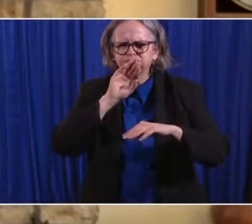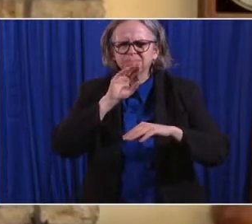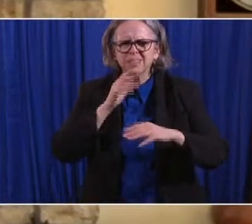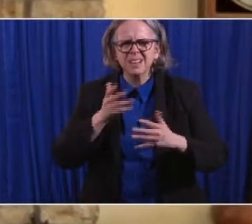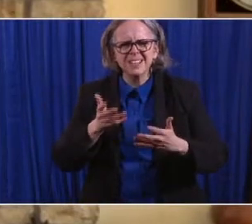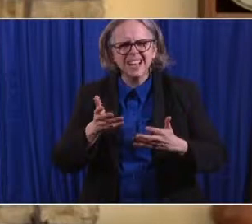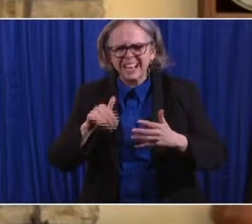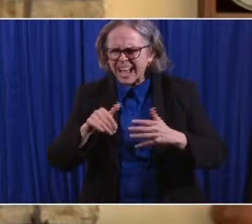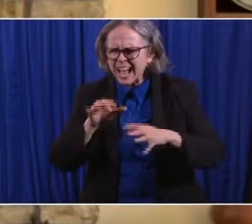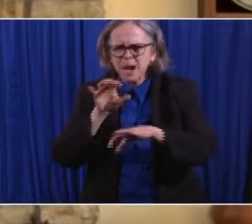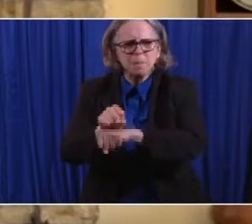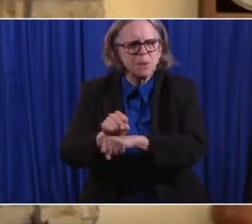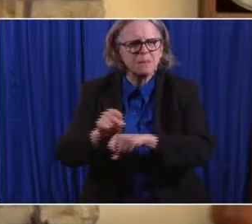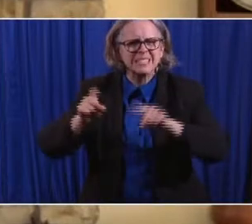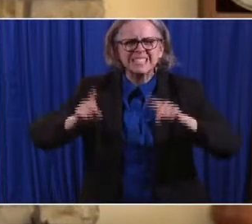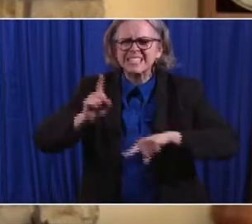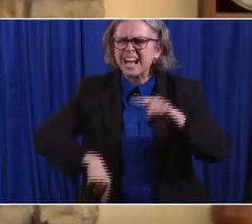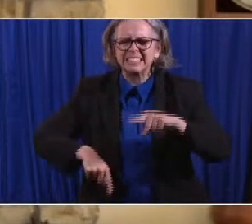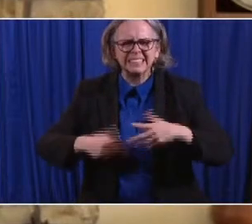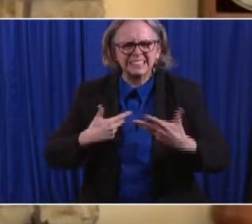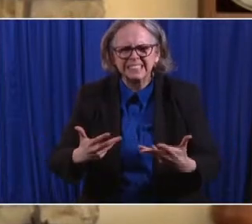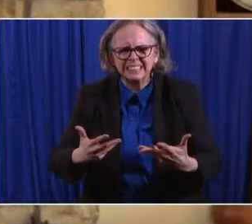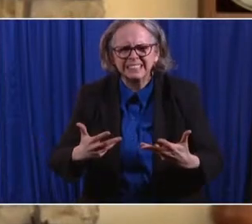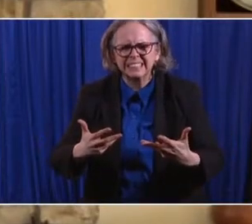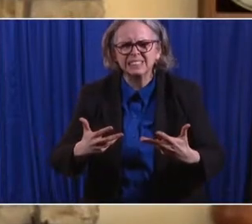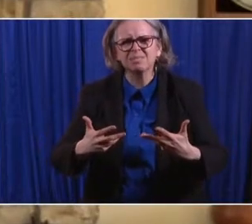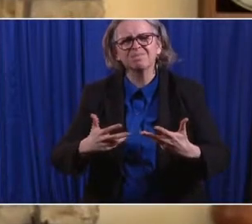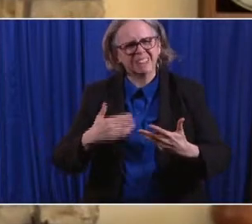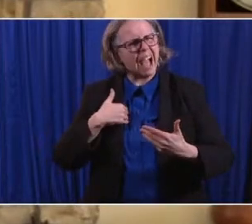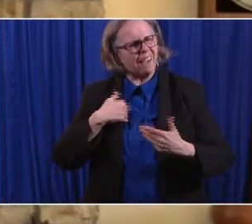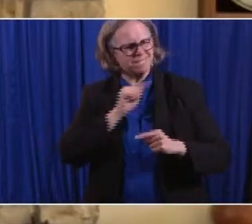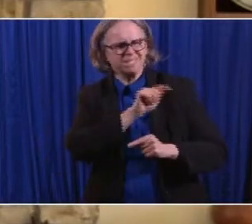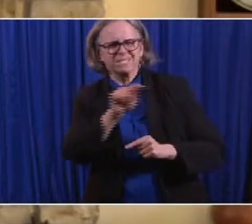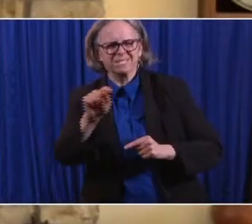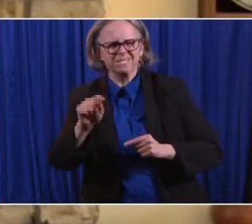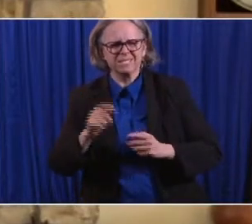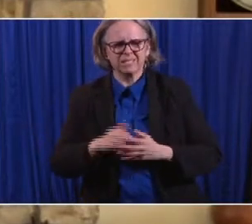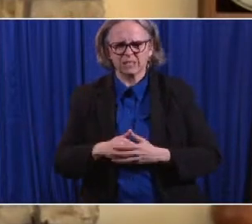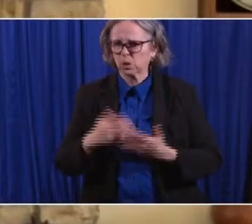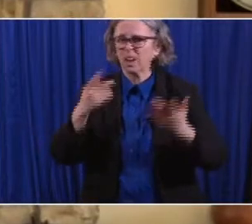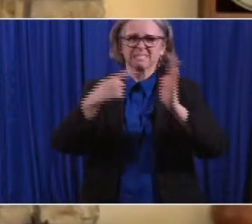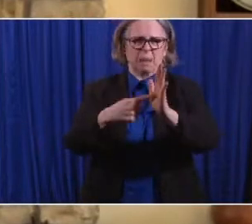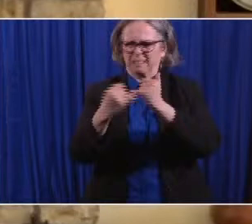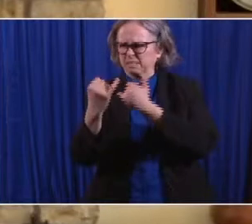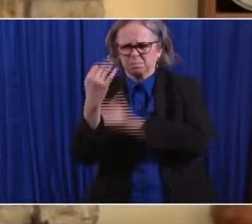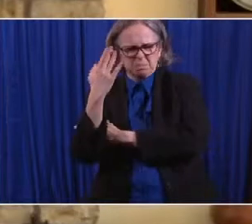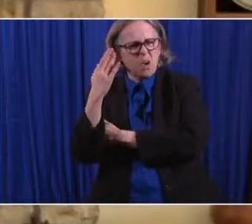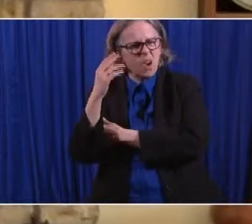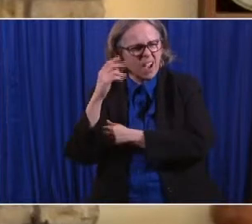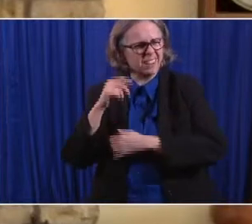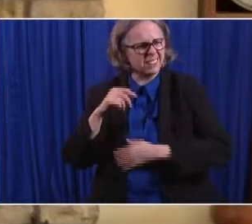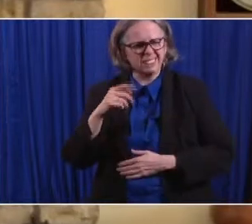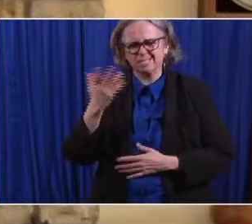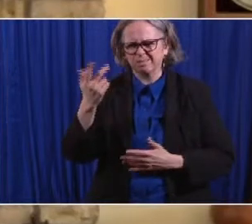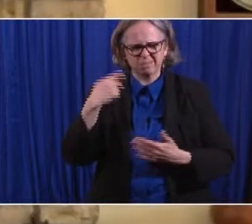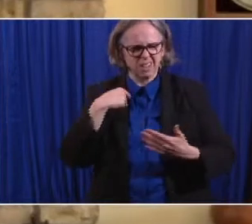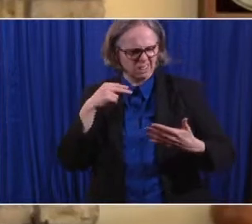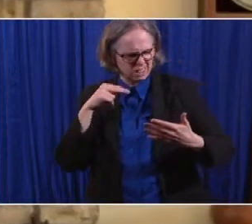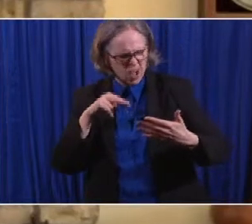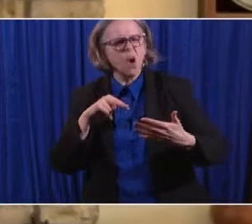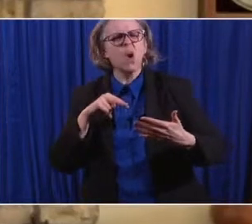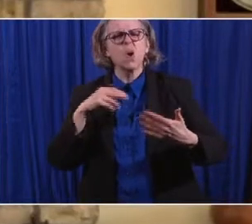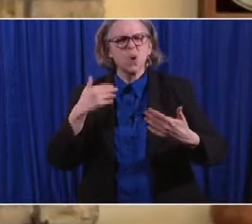where things were this morning. And, as of this morning, without adding any groups or without adding any